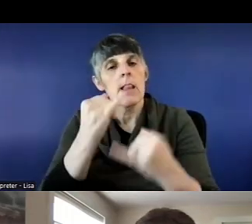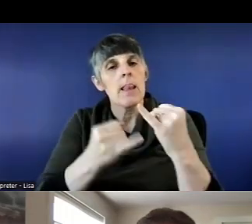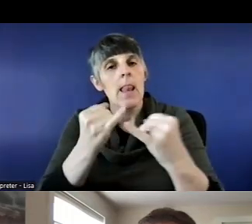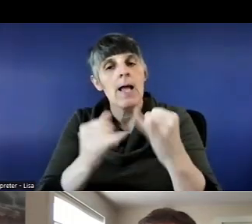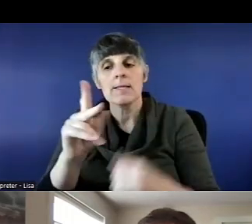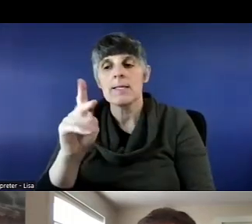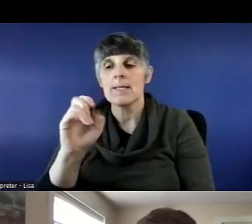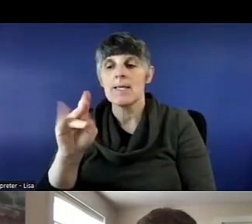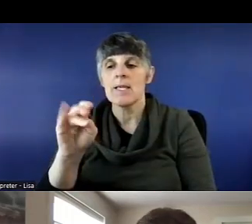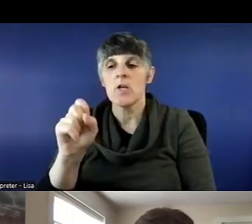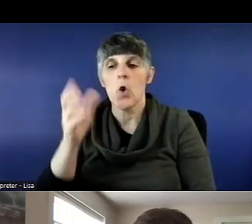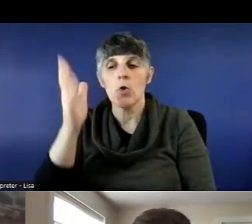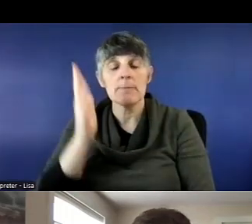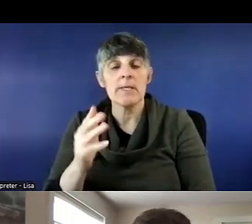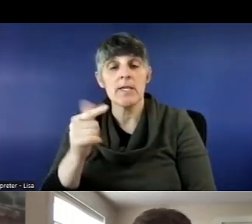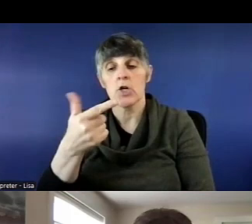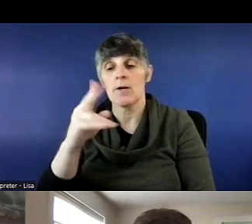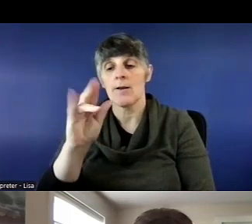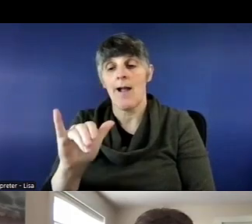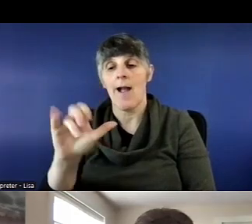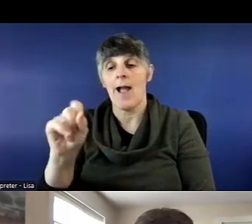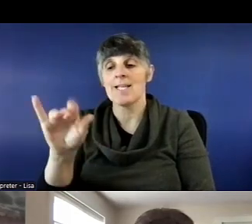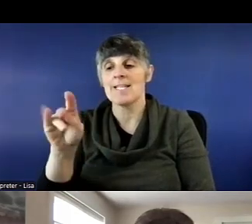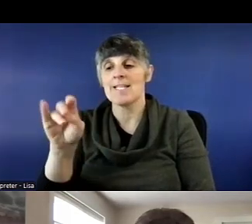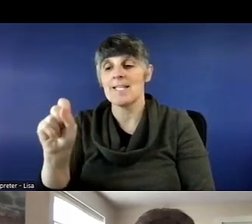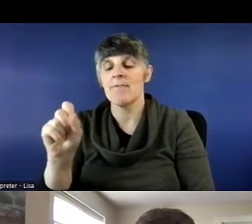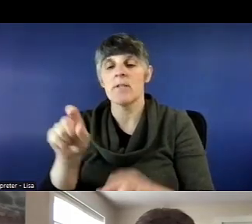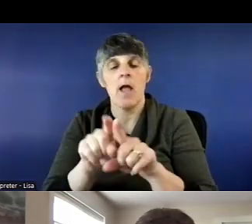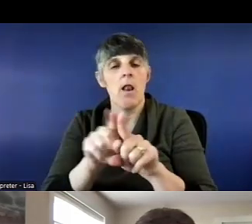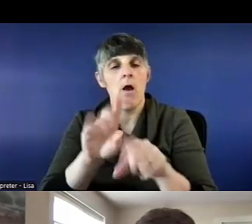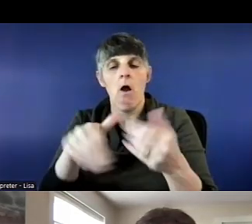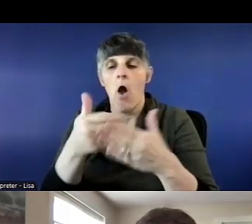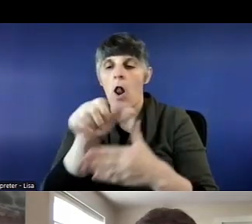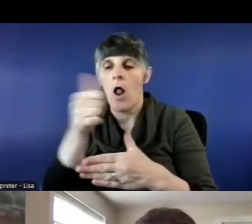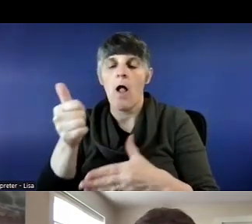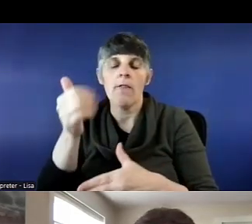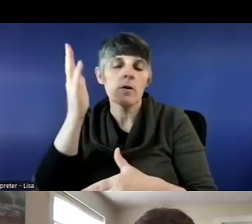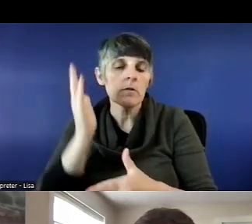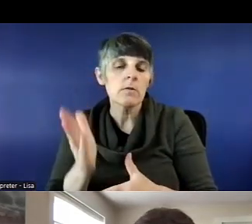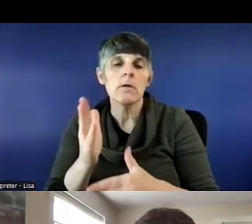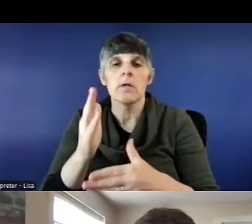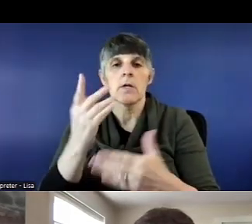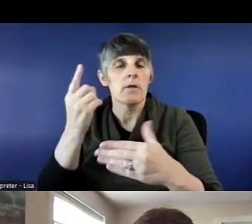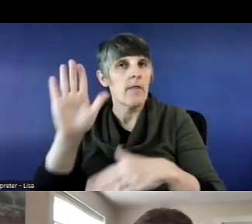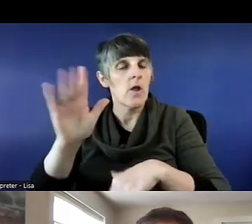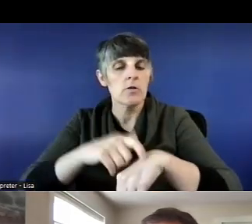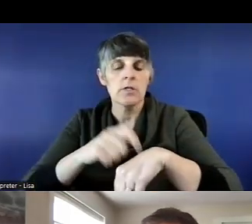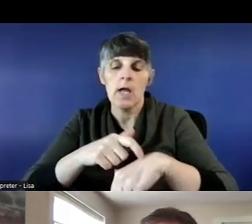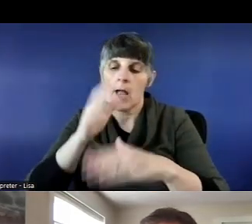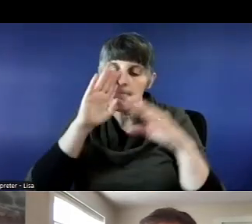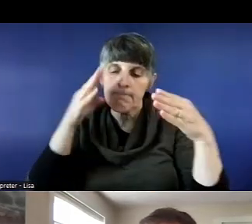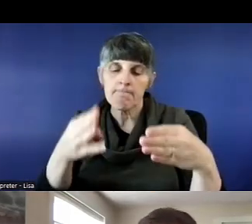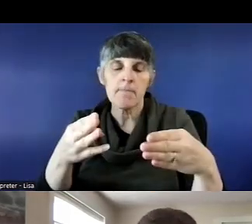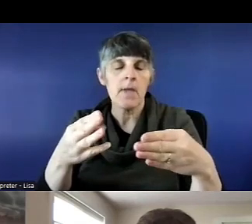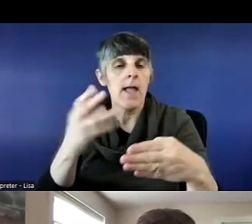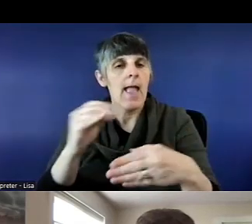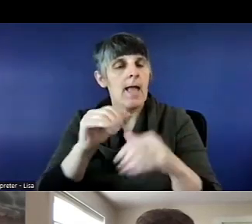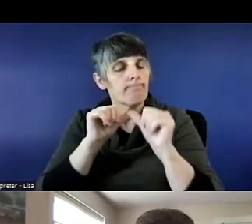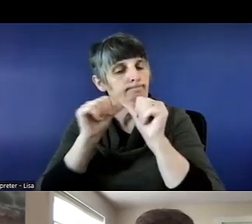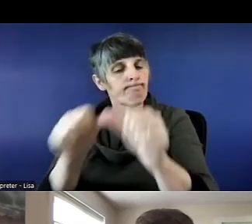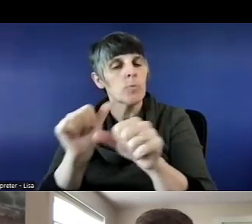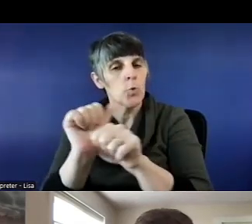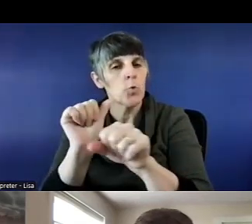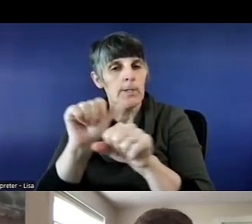speaker, Guy Stevens, and all of our panelists and presenters for giving their time and energy today and for their ongoing work in this